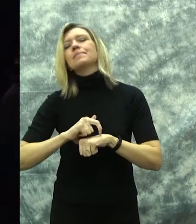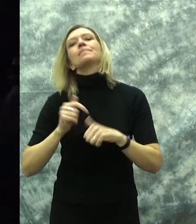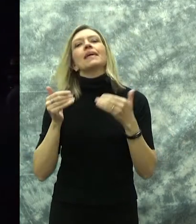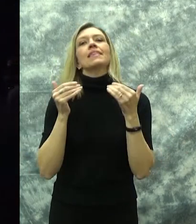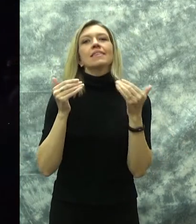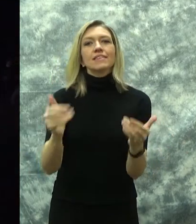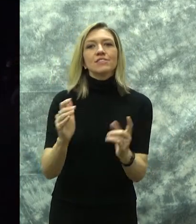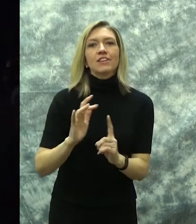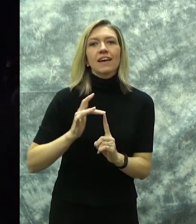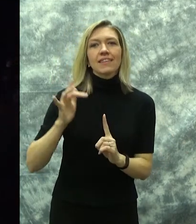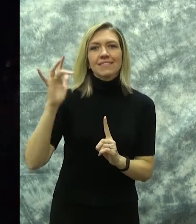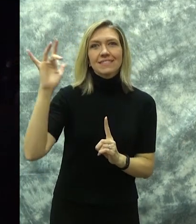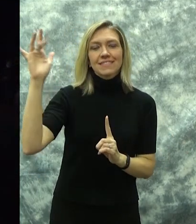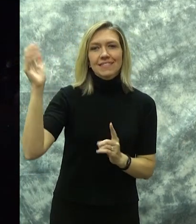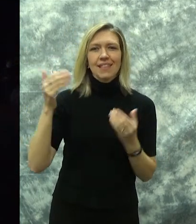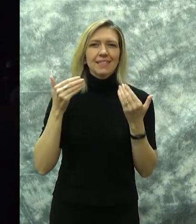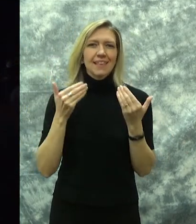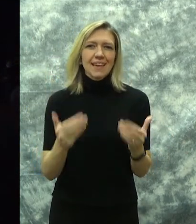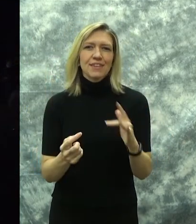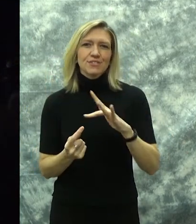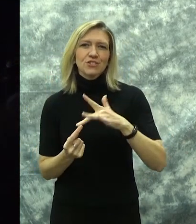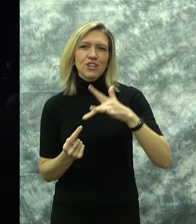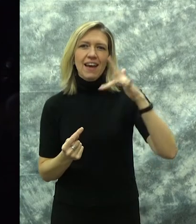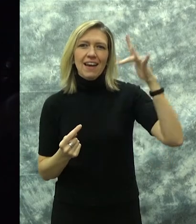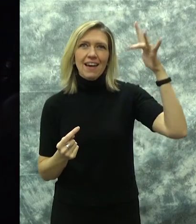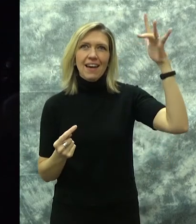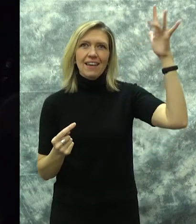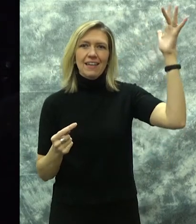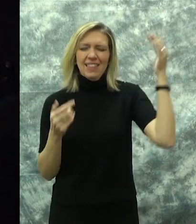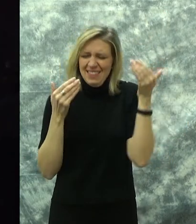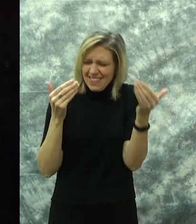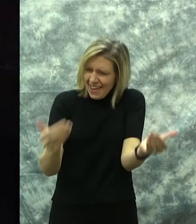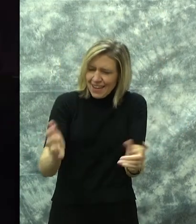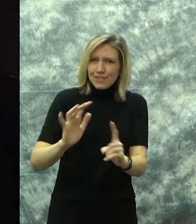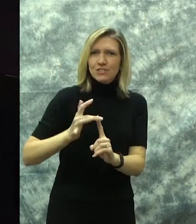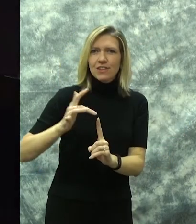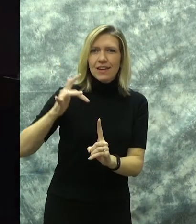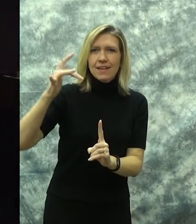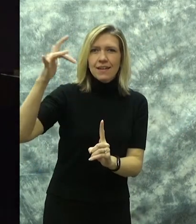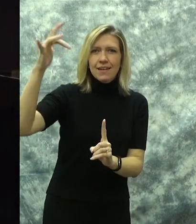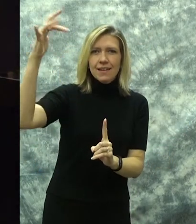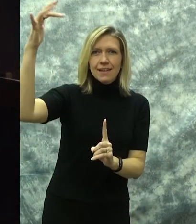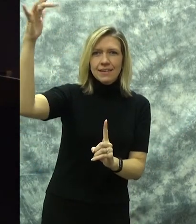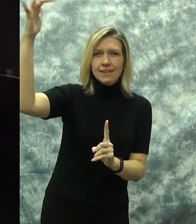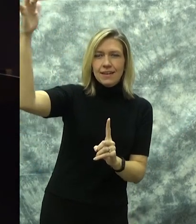it shine, let it